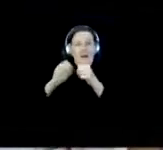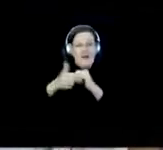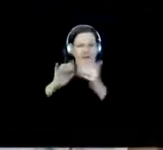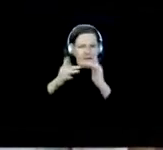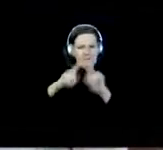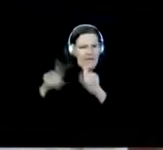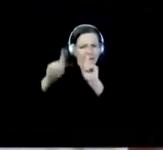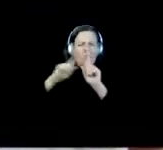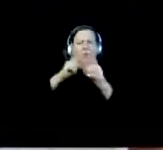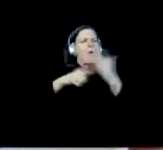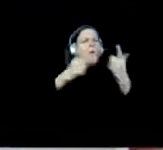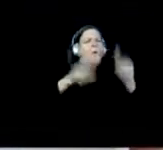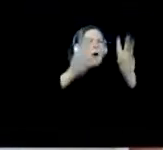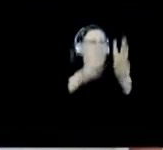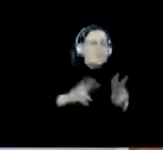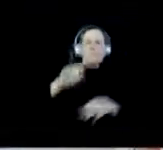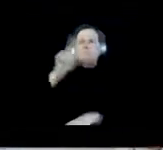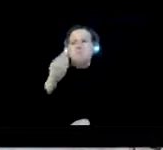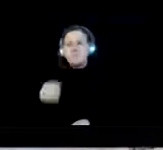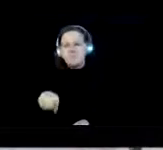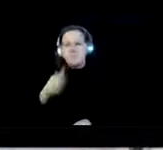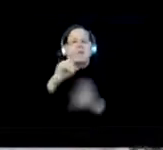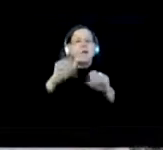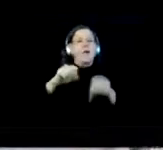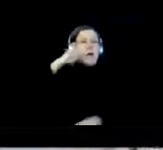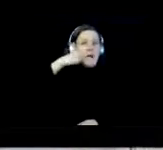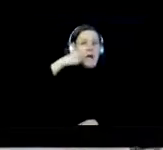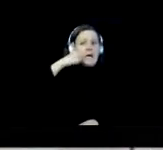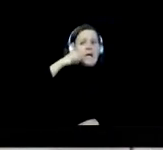doing? Question. Can an apple fall upwards?